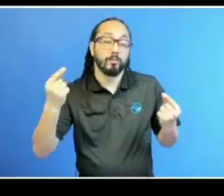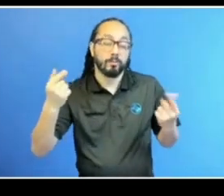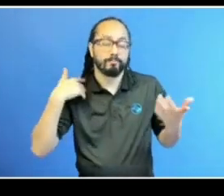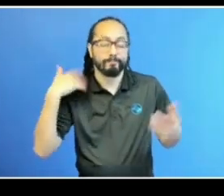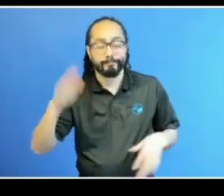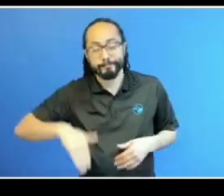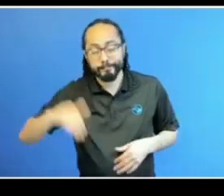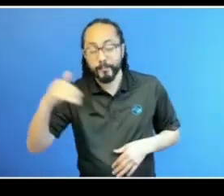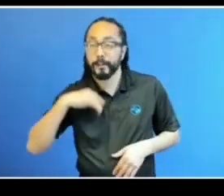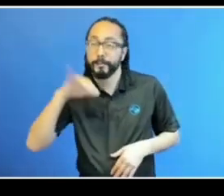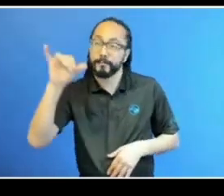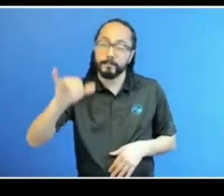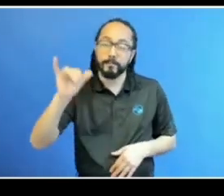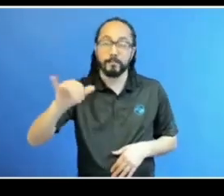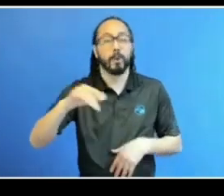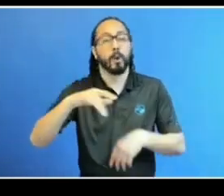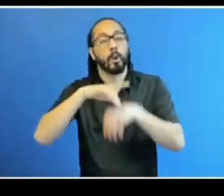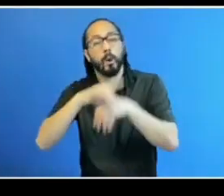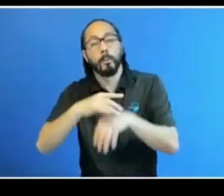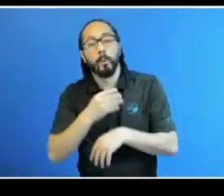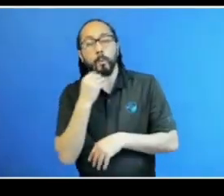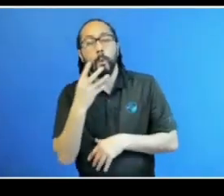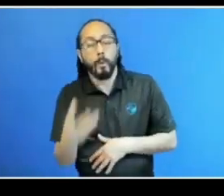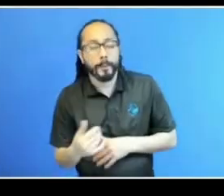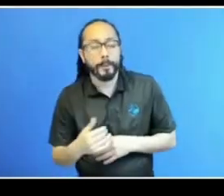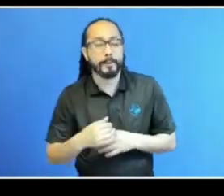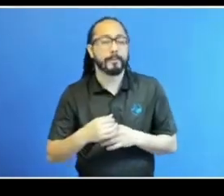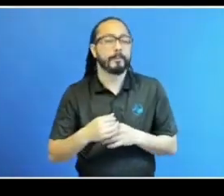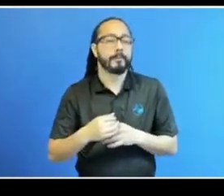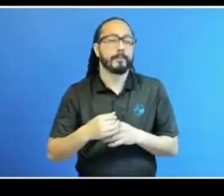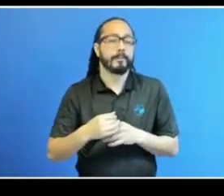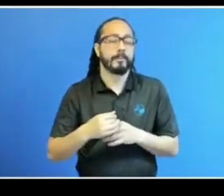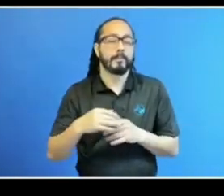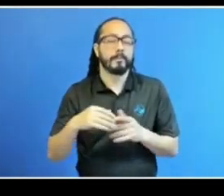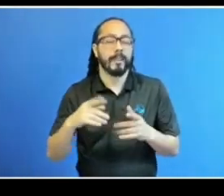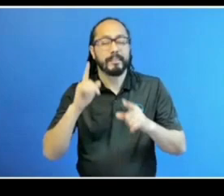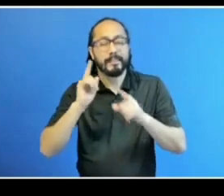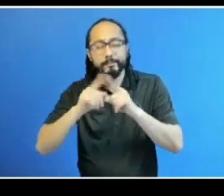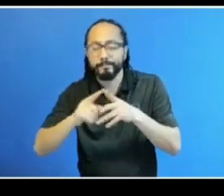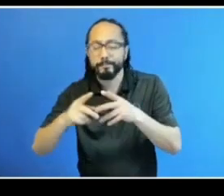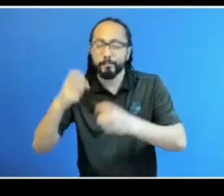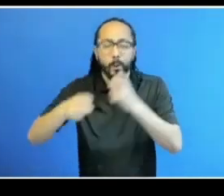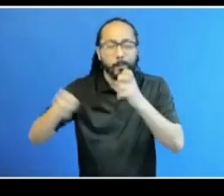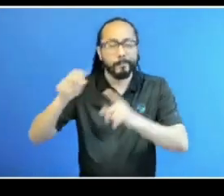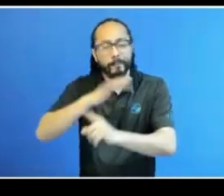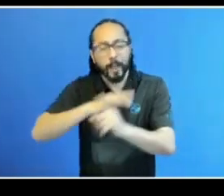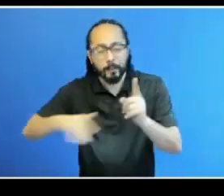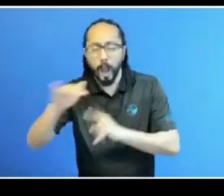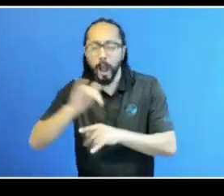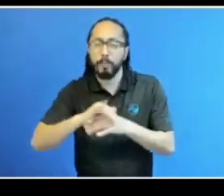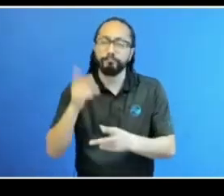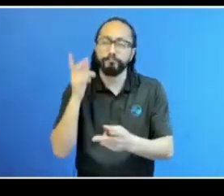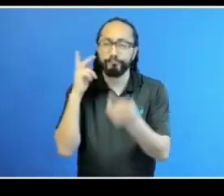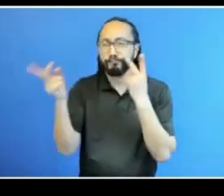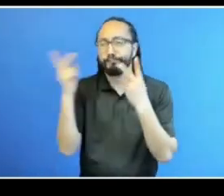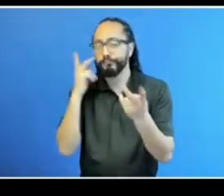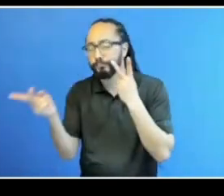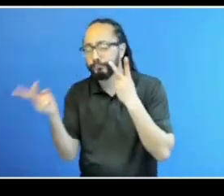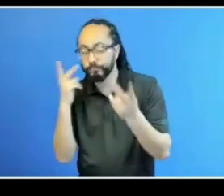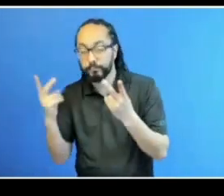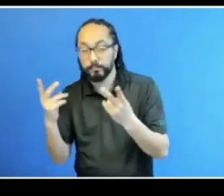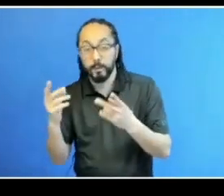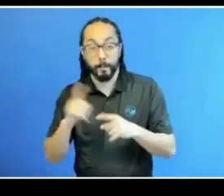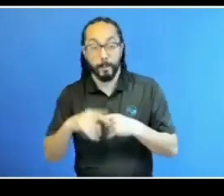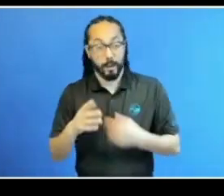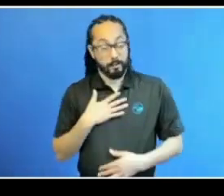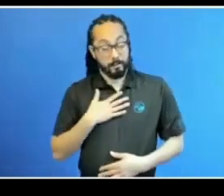different environmental issues we have at this day and age. I personally think if you're going to start a